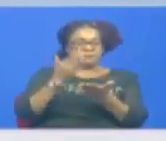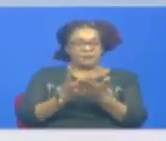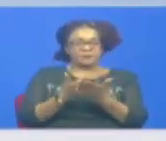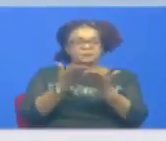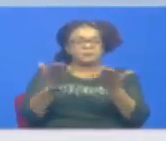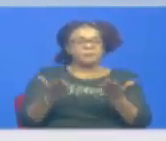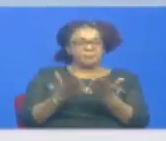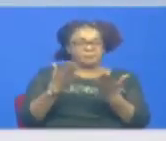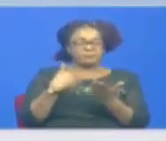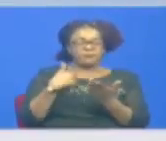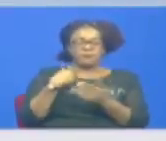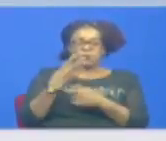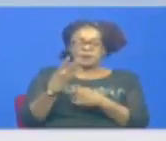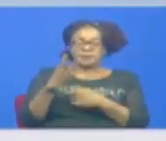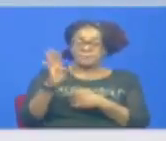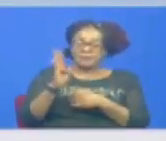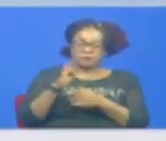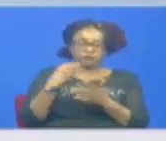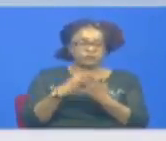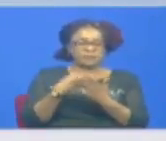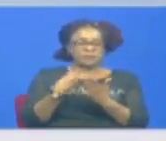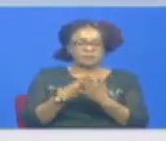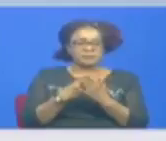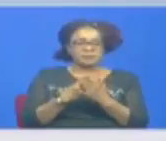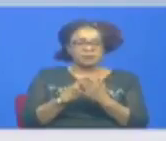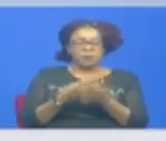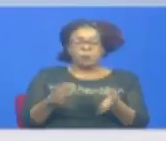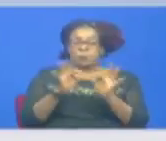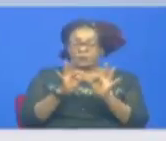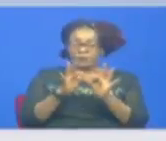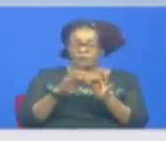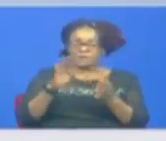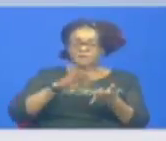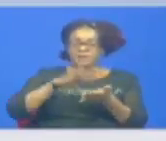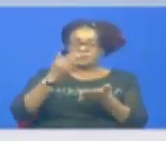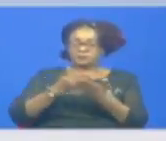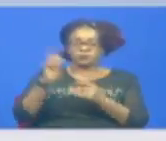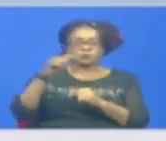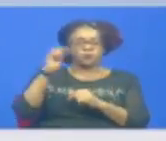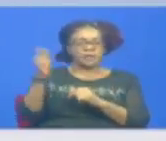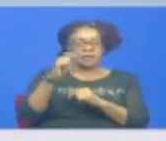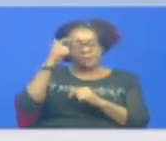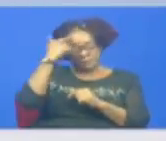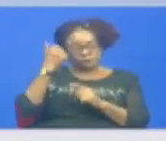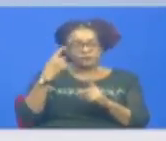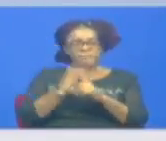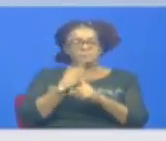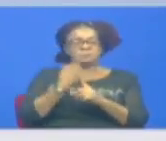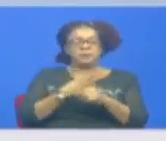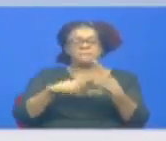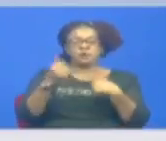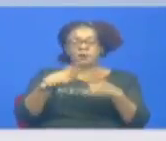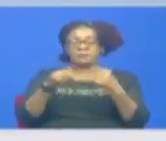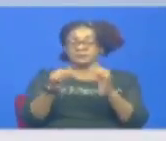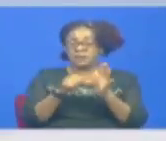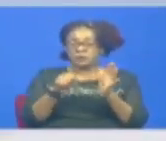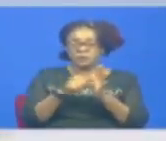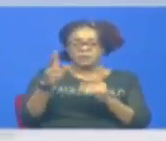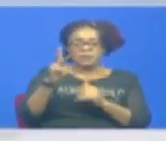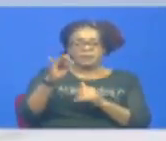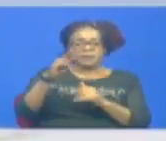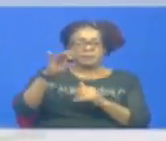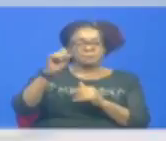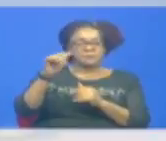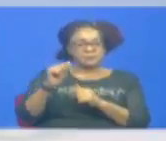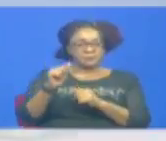withdrawing 400 billion shillings worth of funding to Kenya due to the multi-billion shilling procurement scandal at the Kenya Medical